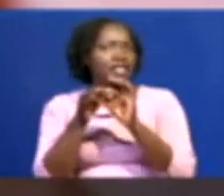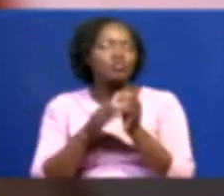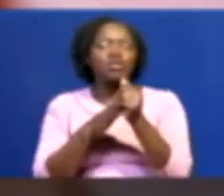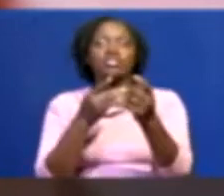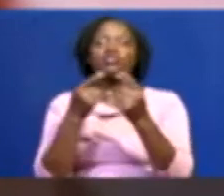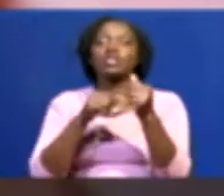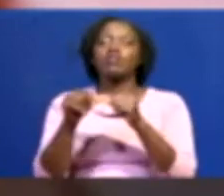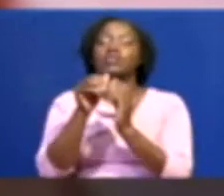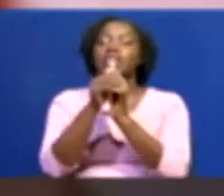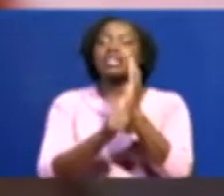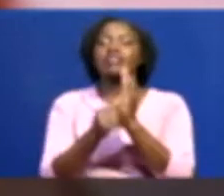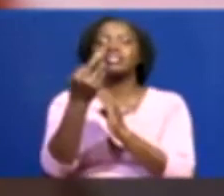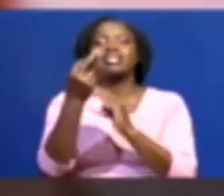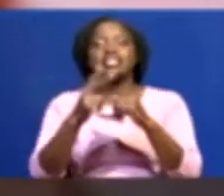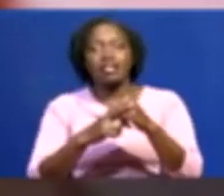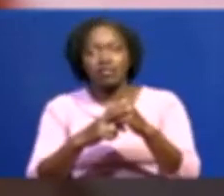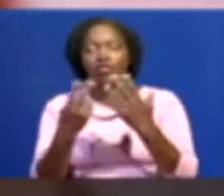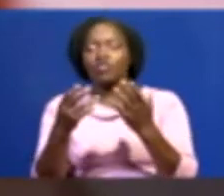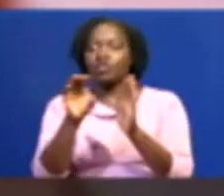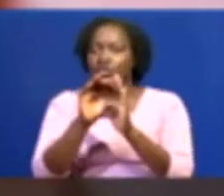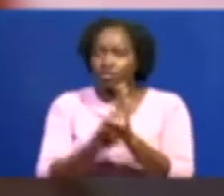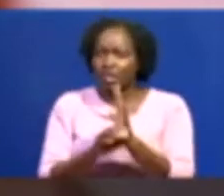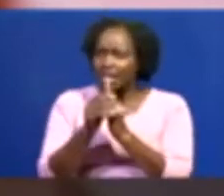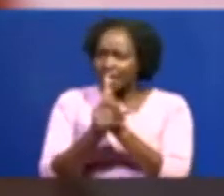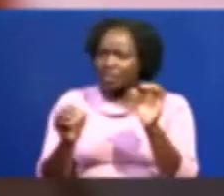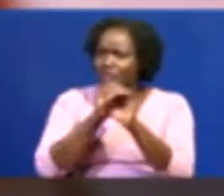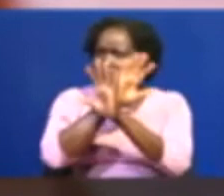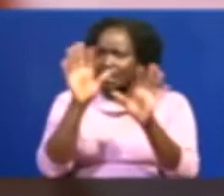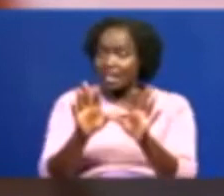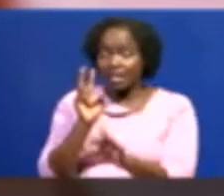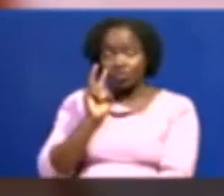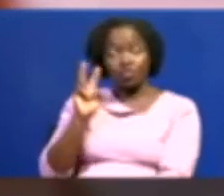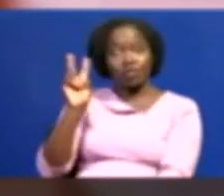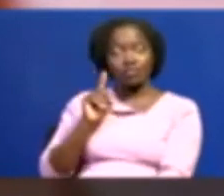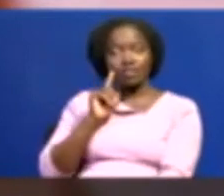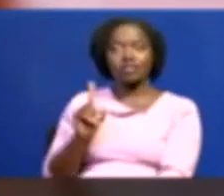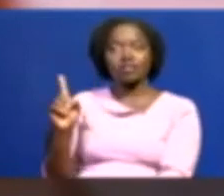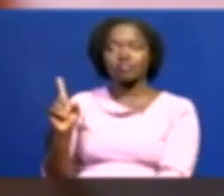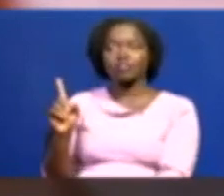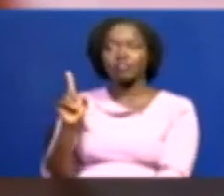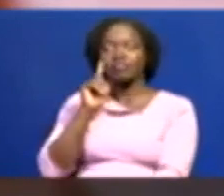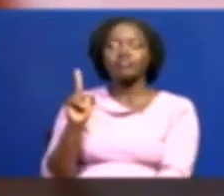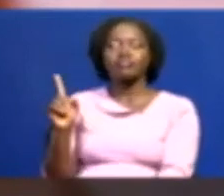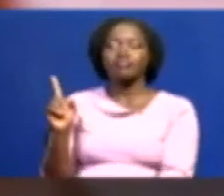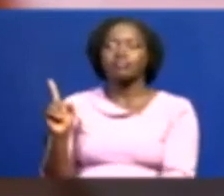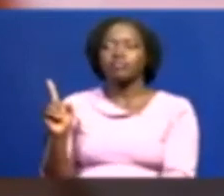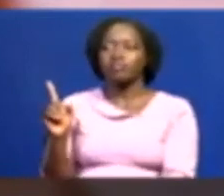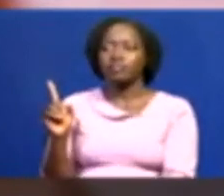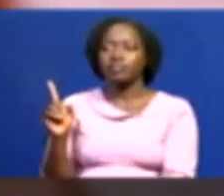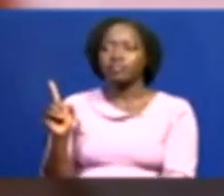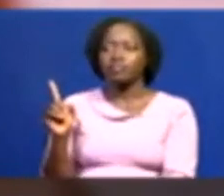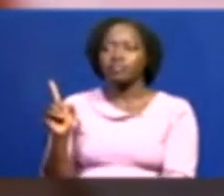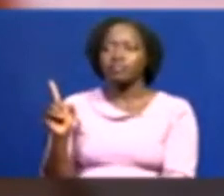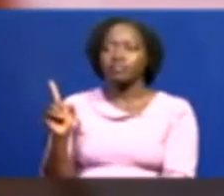talking about Article 37 of the Constitution. The article clearly, as you can see on your screen, states that Article 37 of the Constitution of